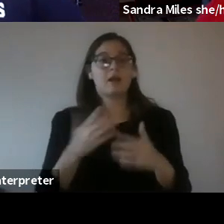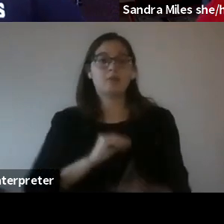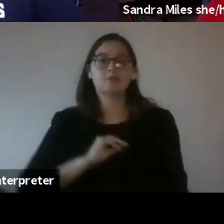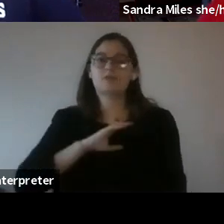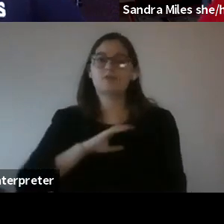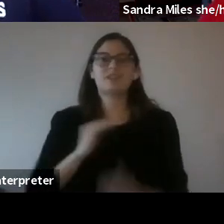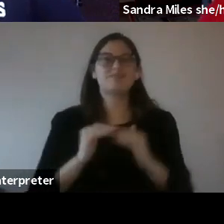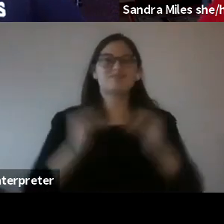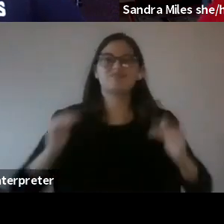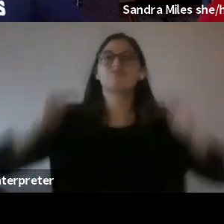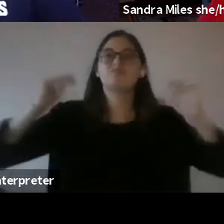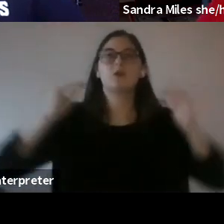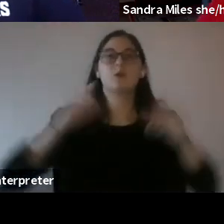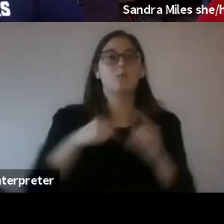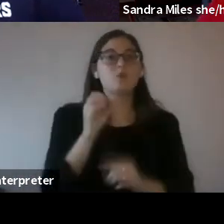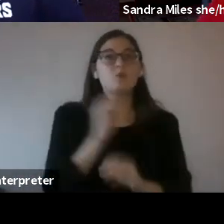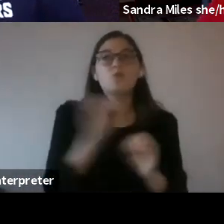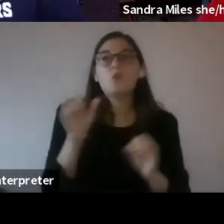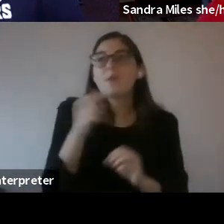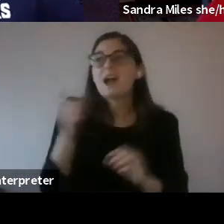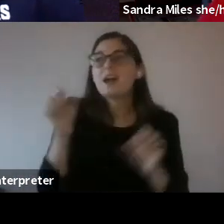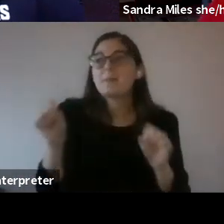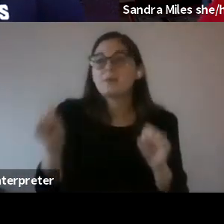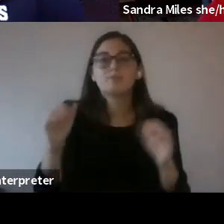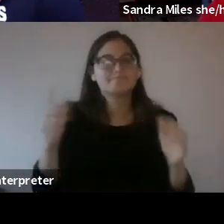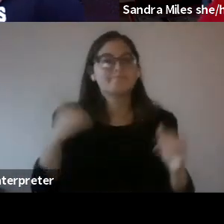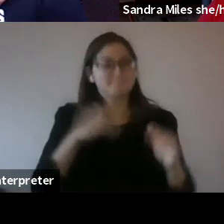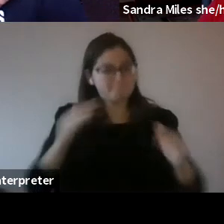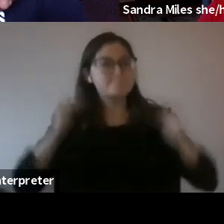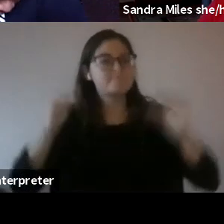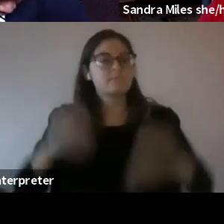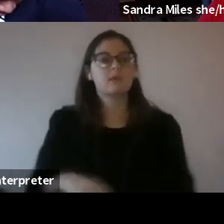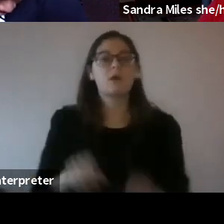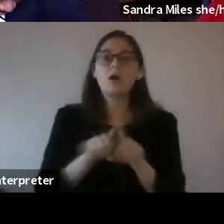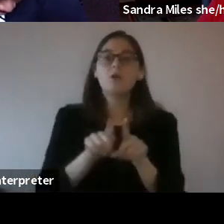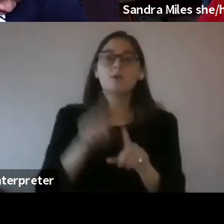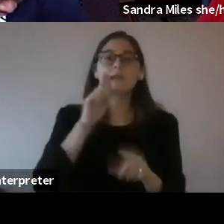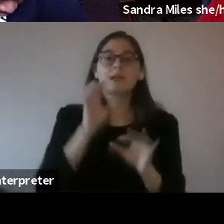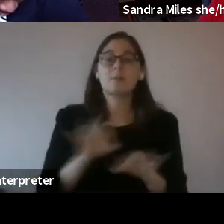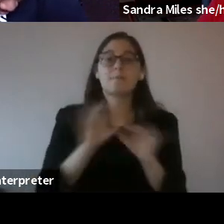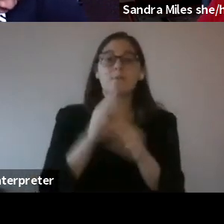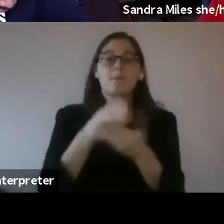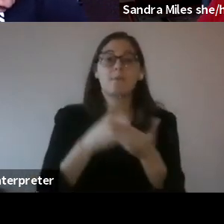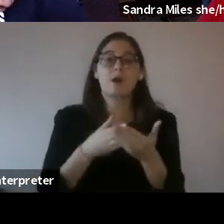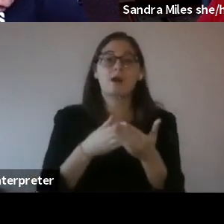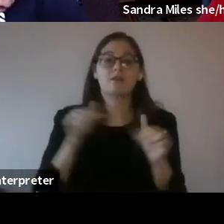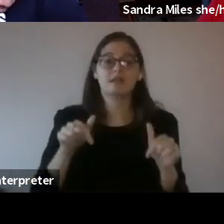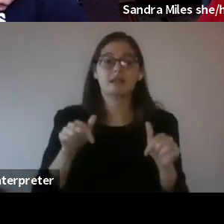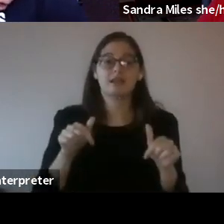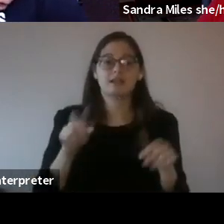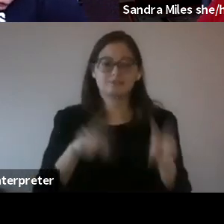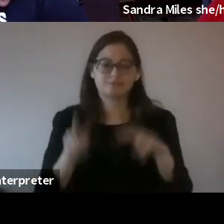next level when nobody else has been able to. Also, I think an important part of this and looking